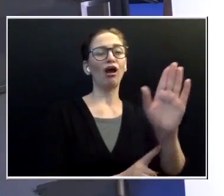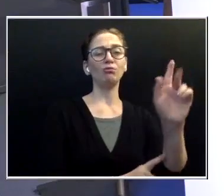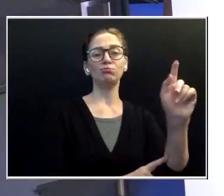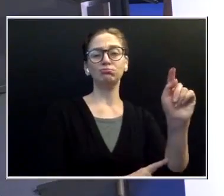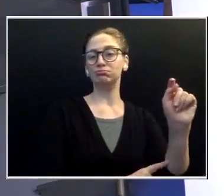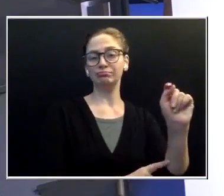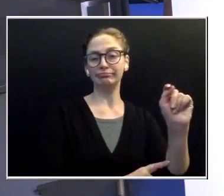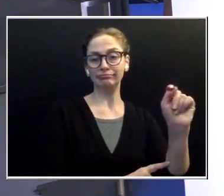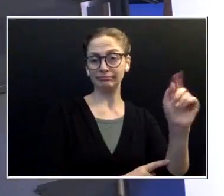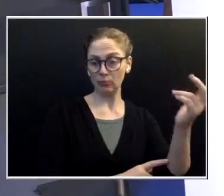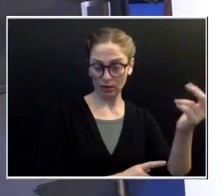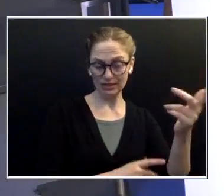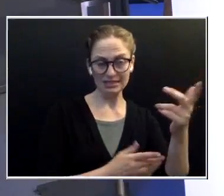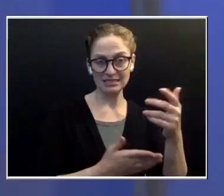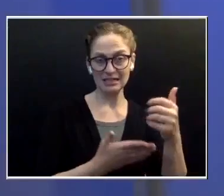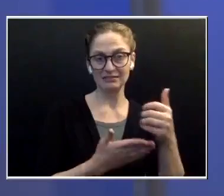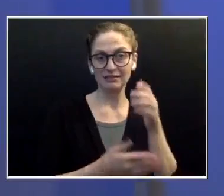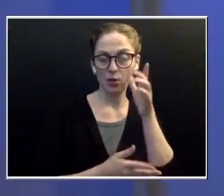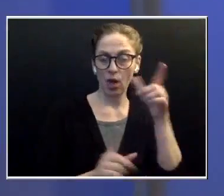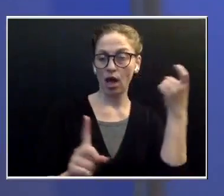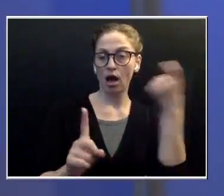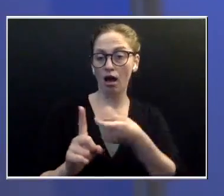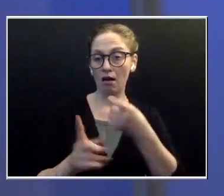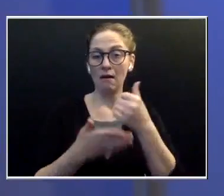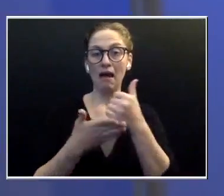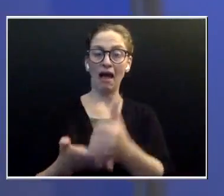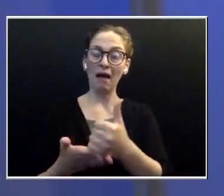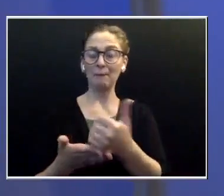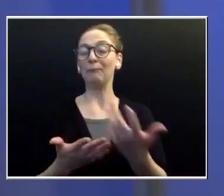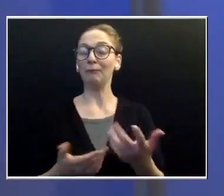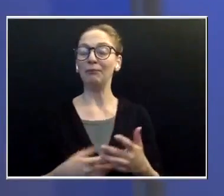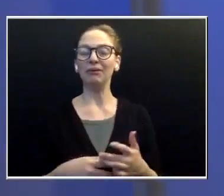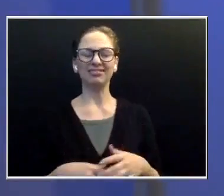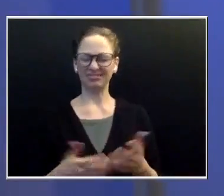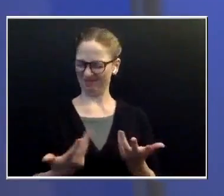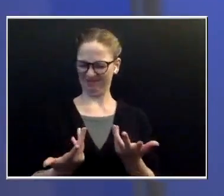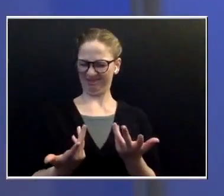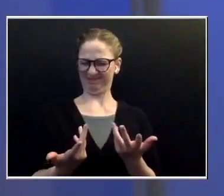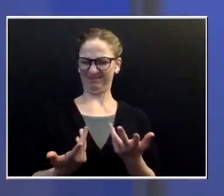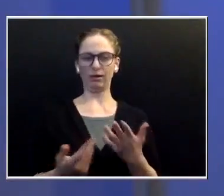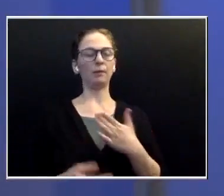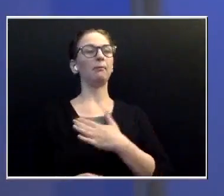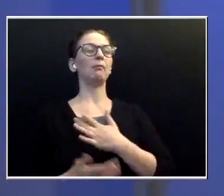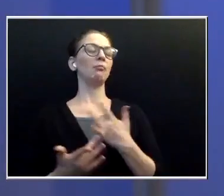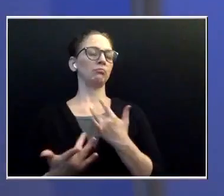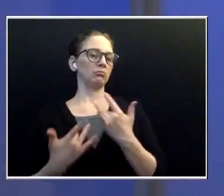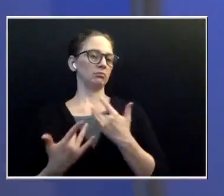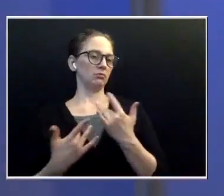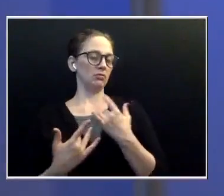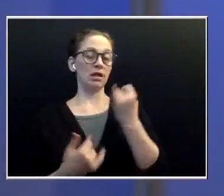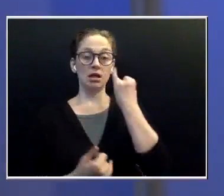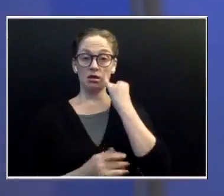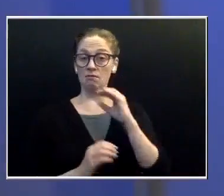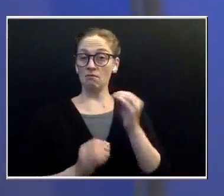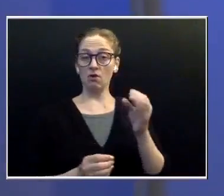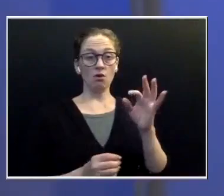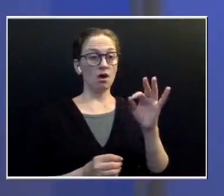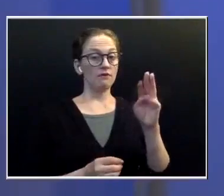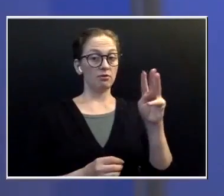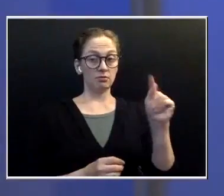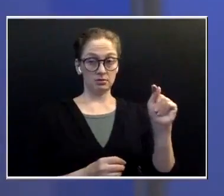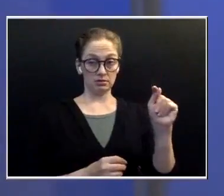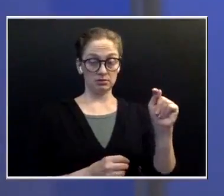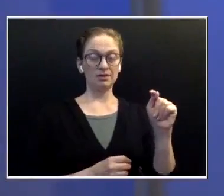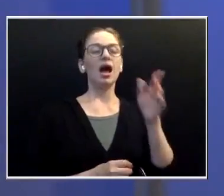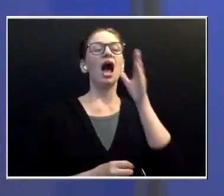people. My biggest fear was that if I didn't do it, I would end up on dialysis. The gross